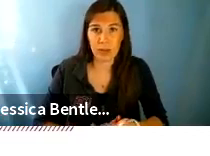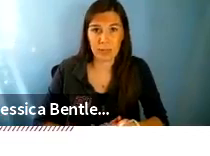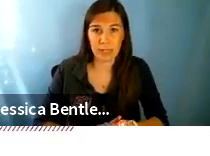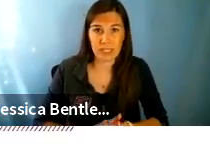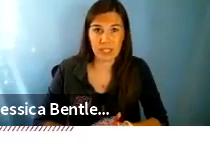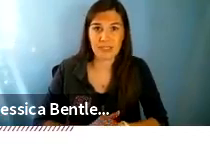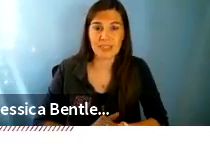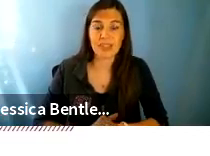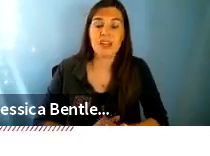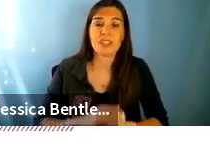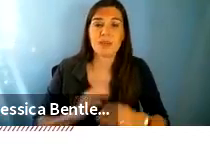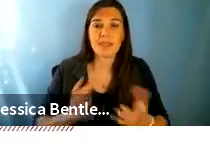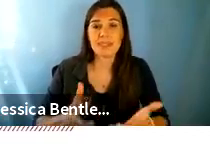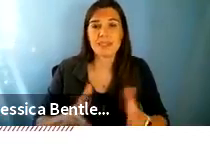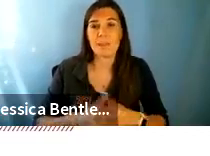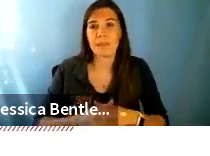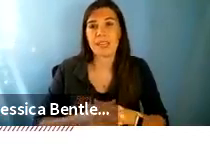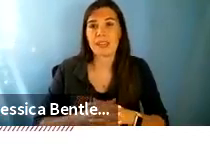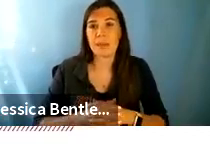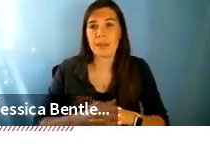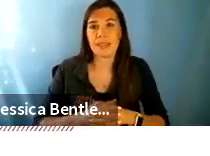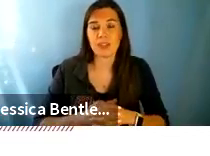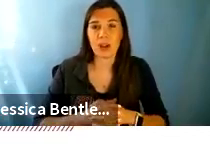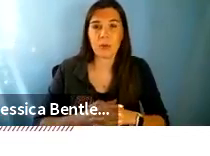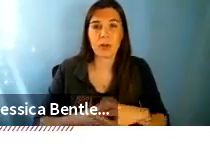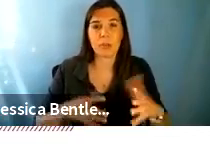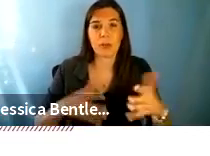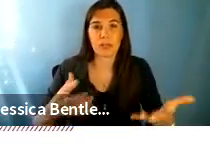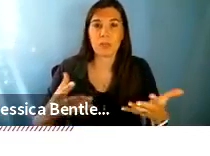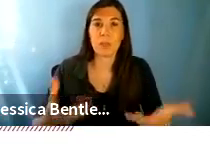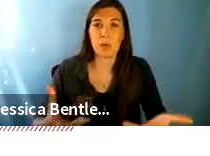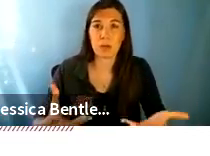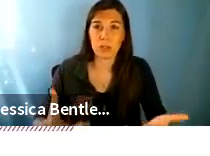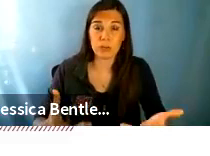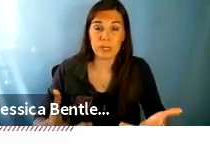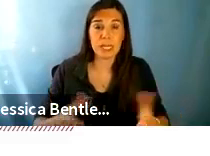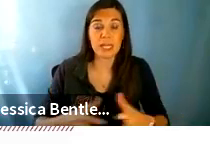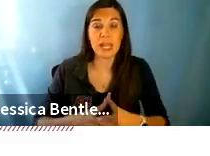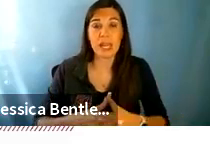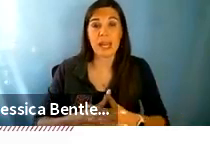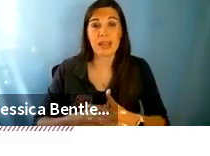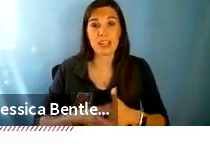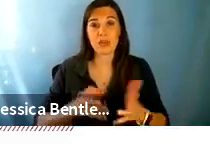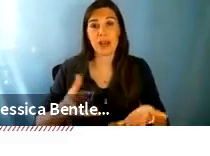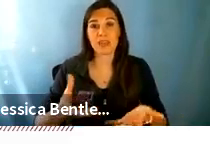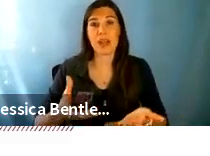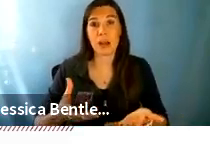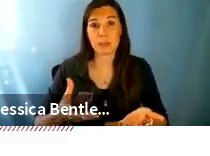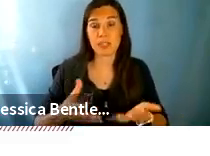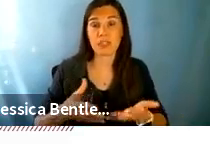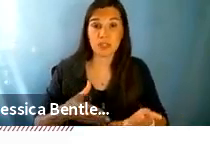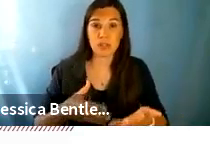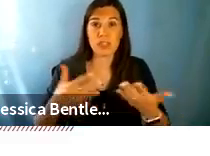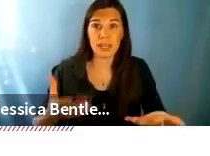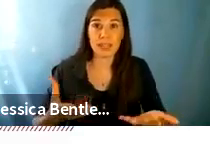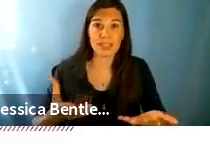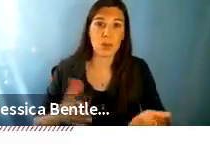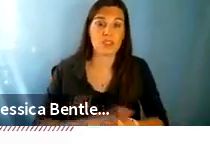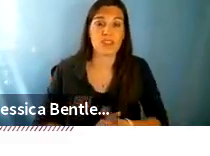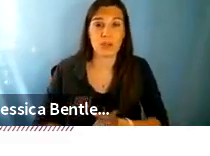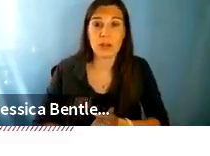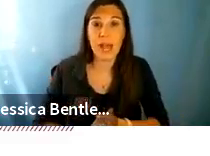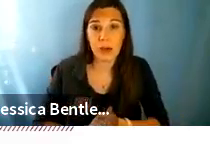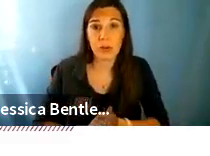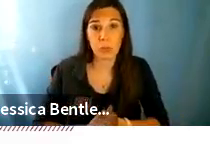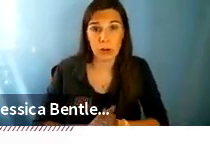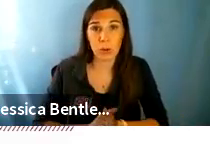deaf-blind populations. So this is something that makes our program a little bit more unique in that you have the option to take this